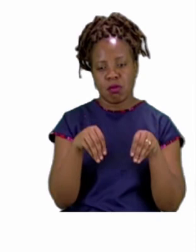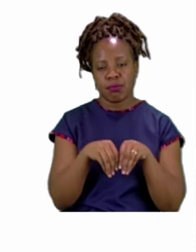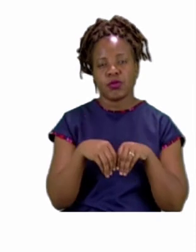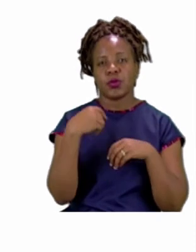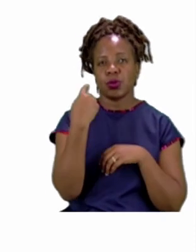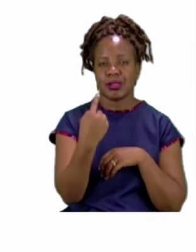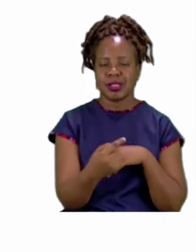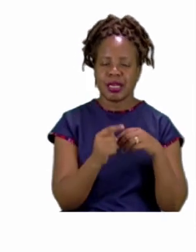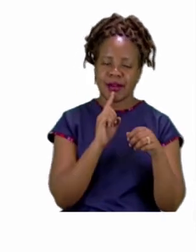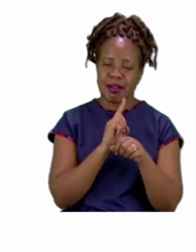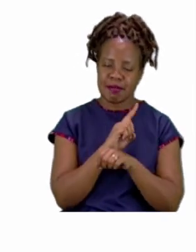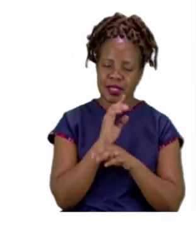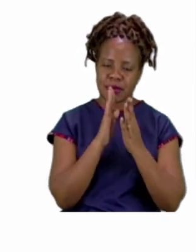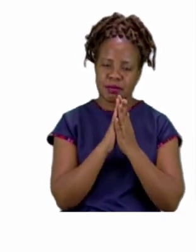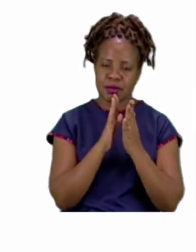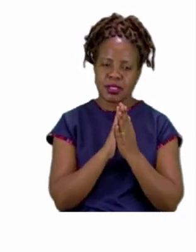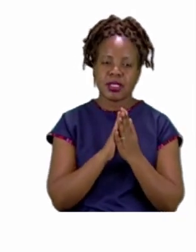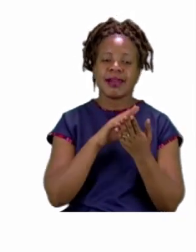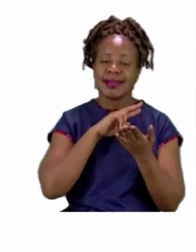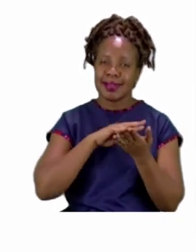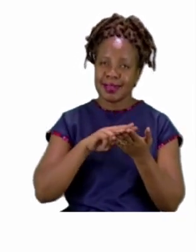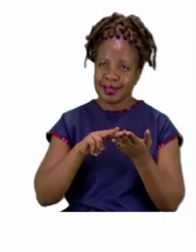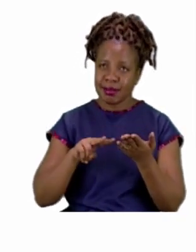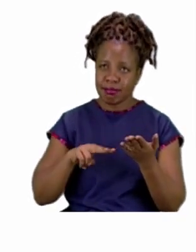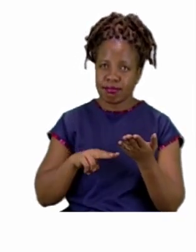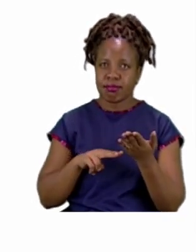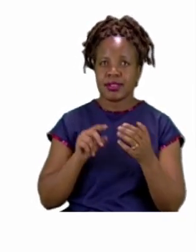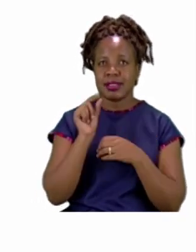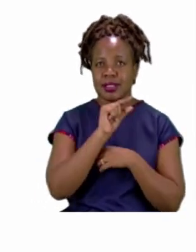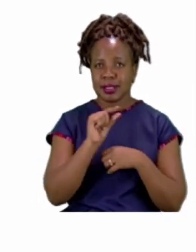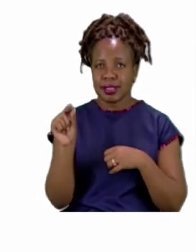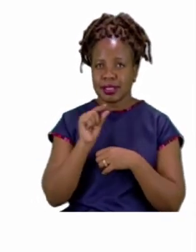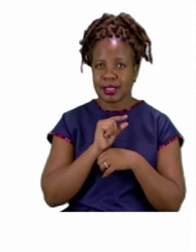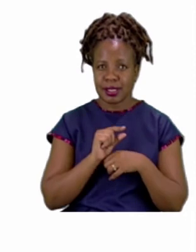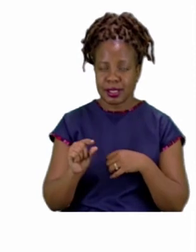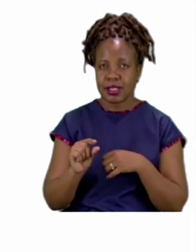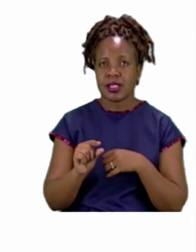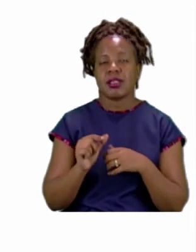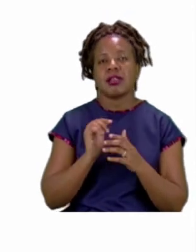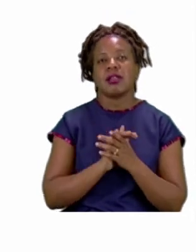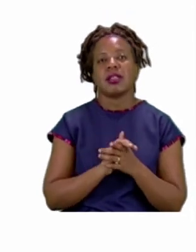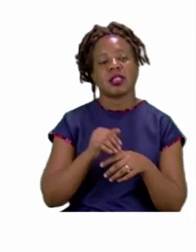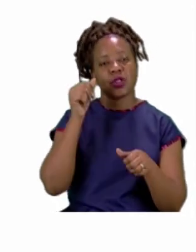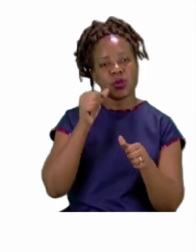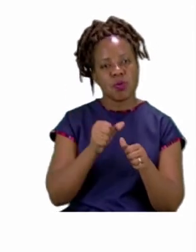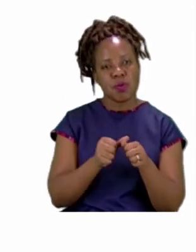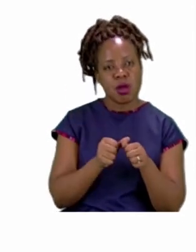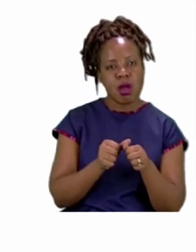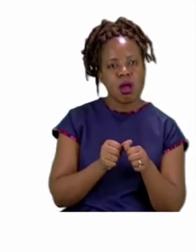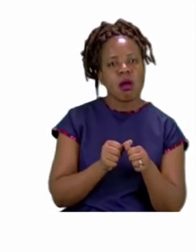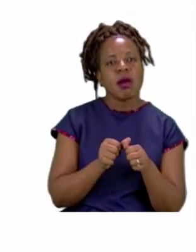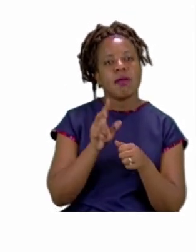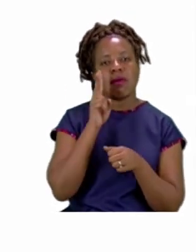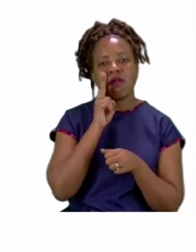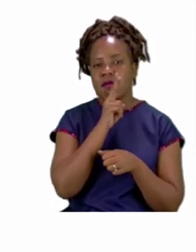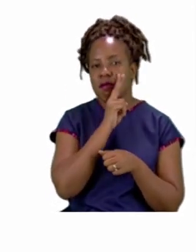try and use different words to fill it in before you write it down. And when you get your correct answer, please write it